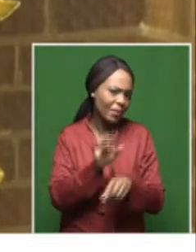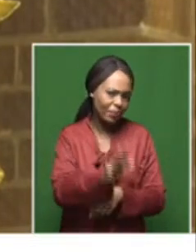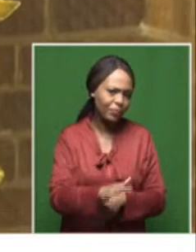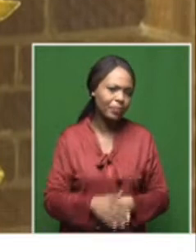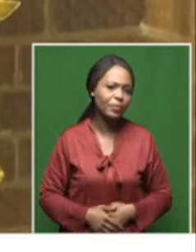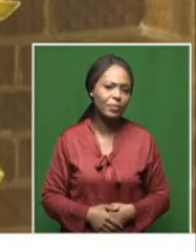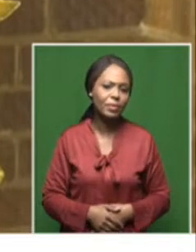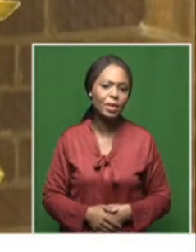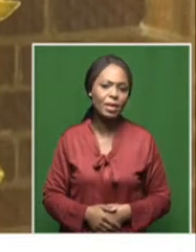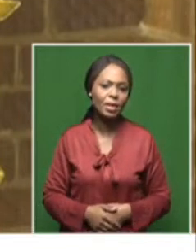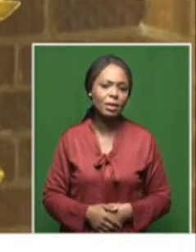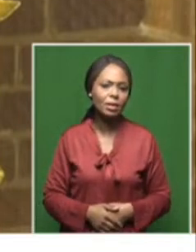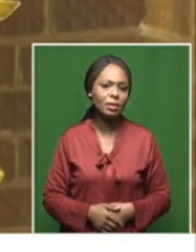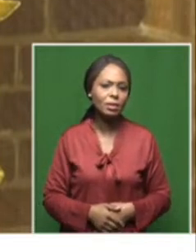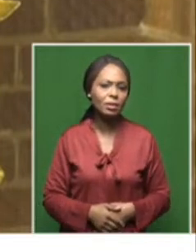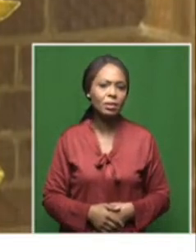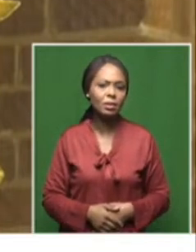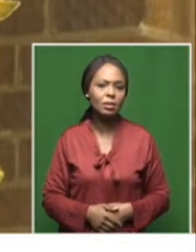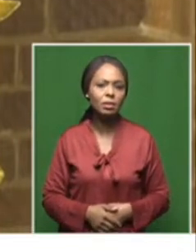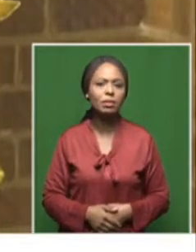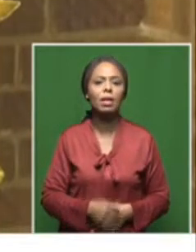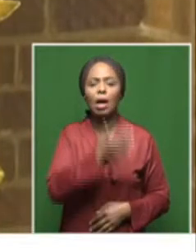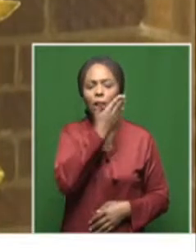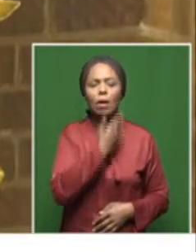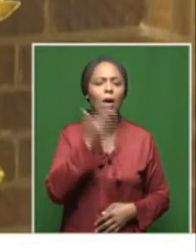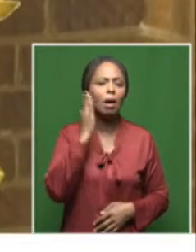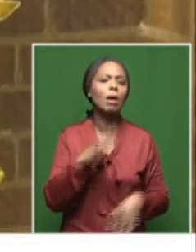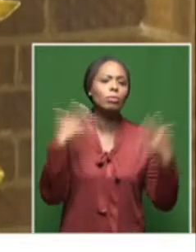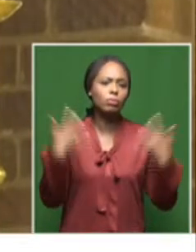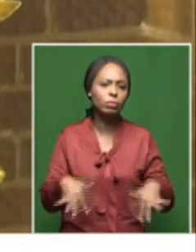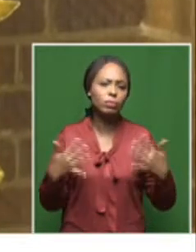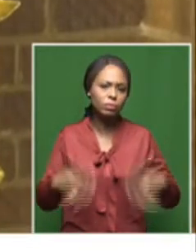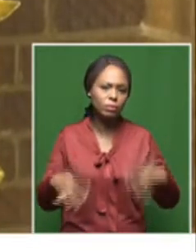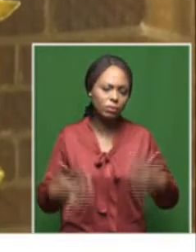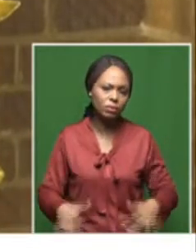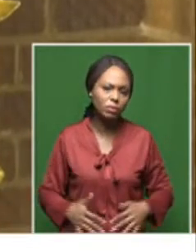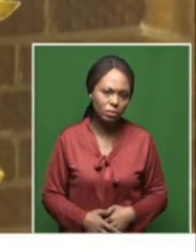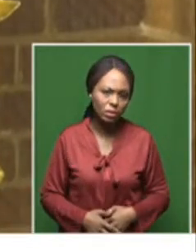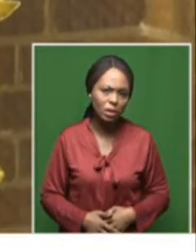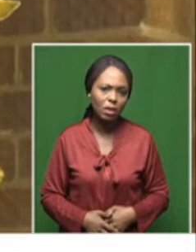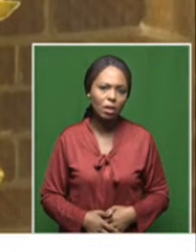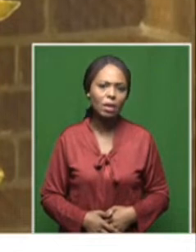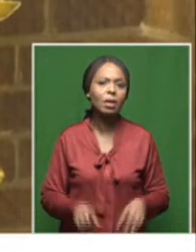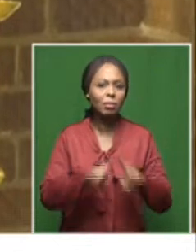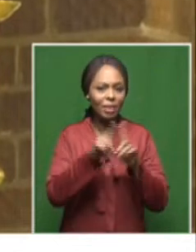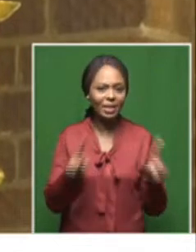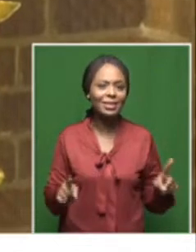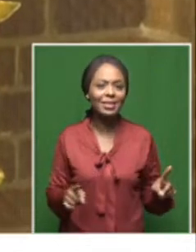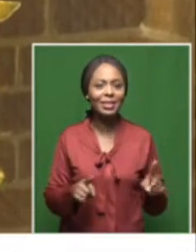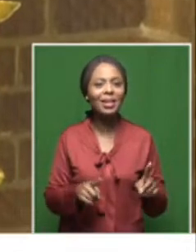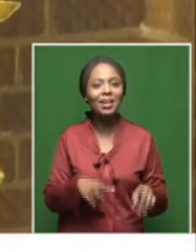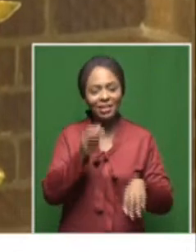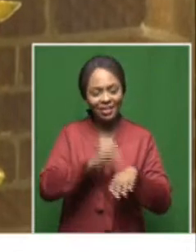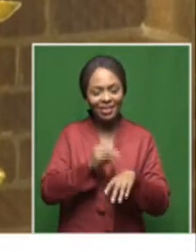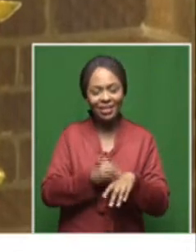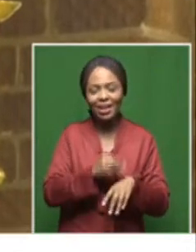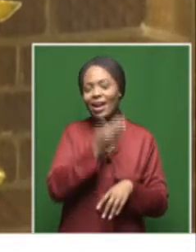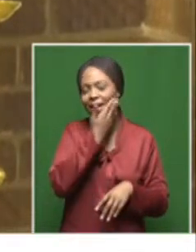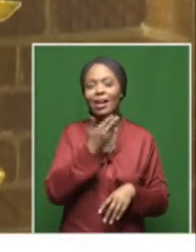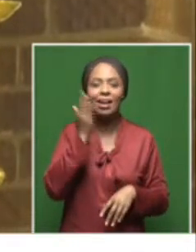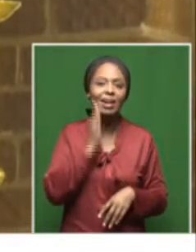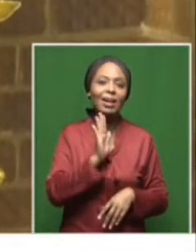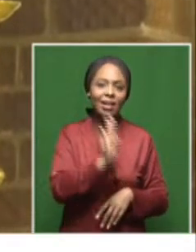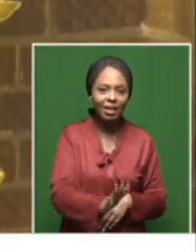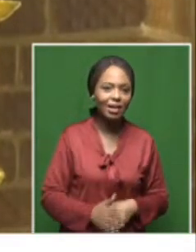was immensely generous. Or should I say problematically generous? She